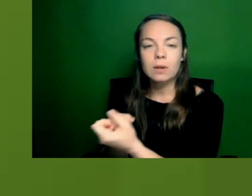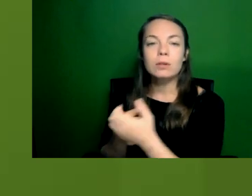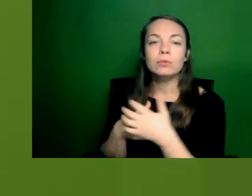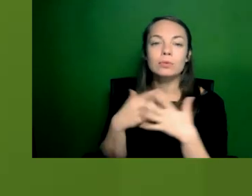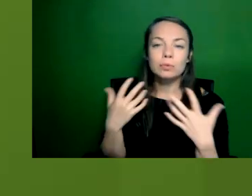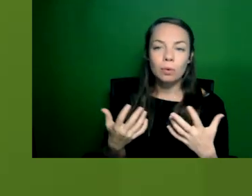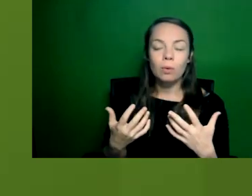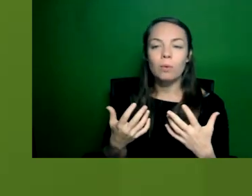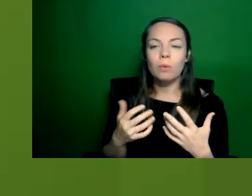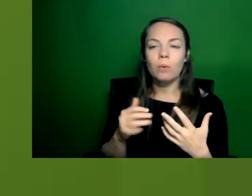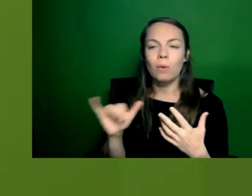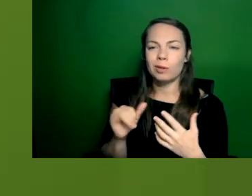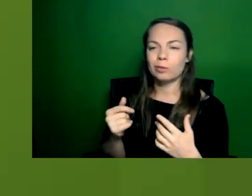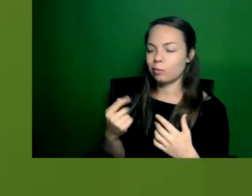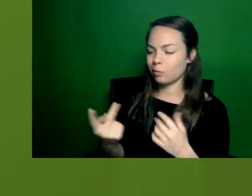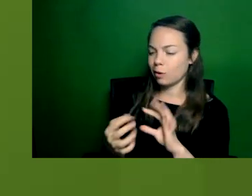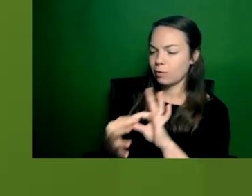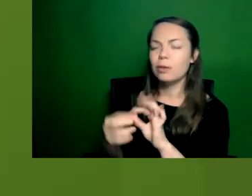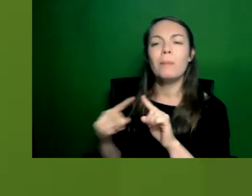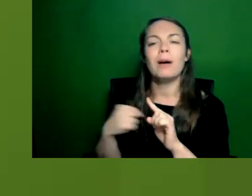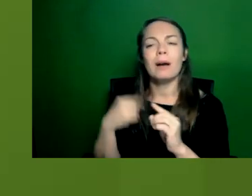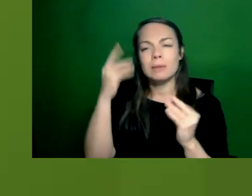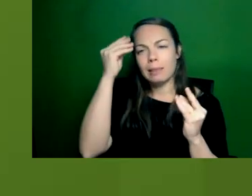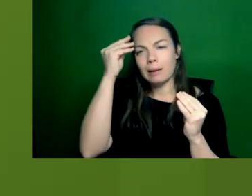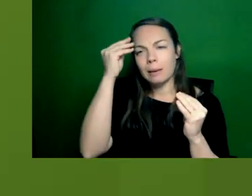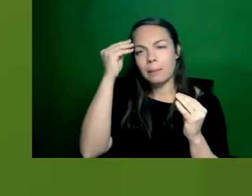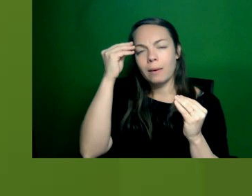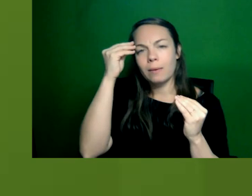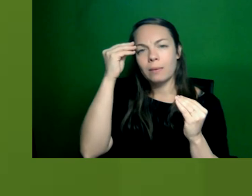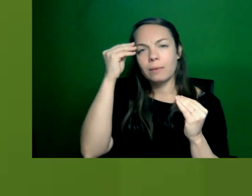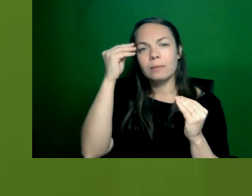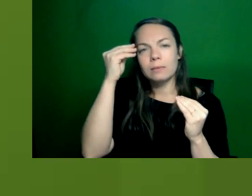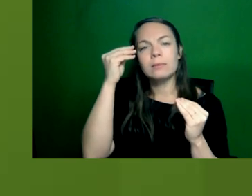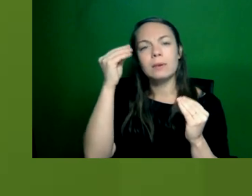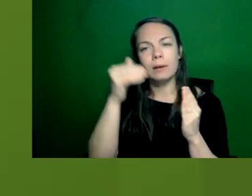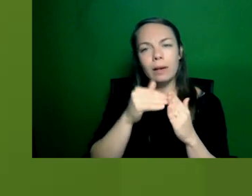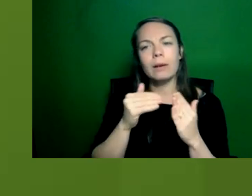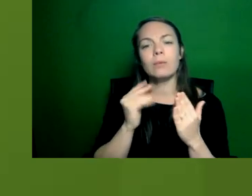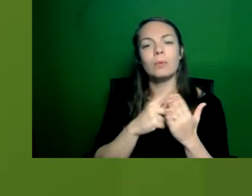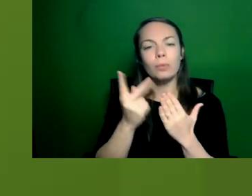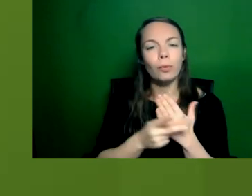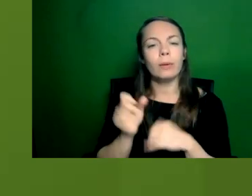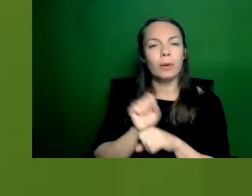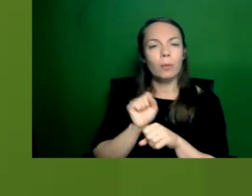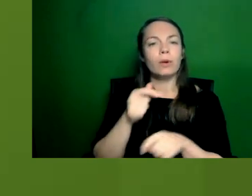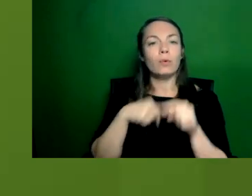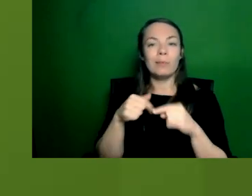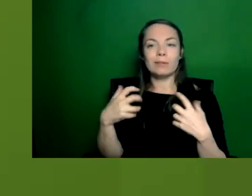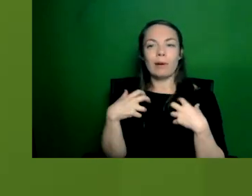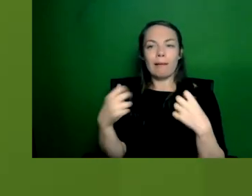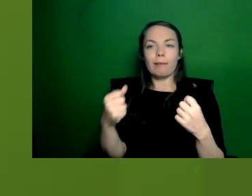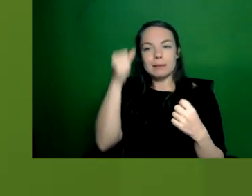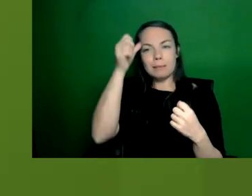and the kind of relationship. But it made me think about, again, in our programming, our work, like going back to the healthy masculinity